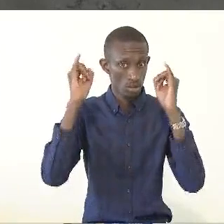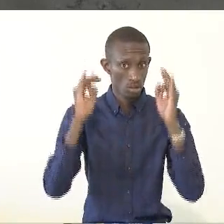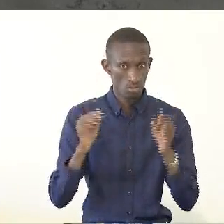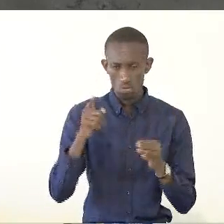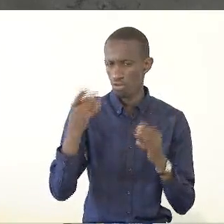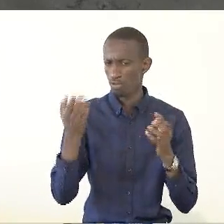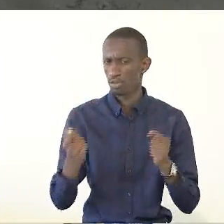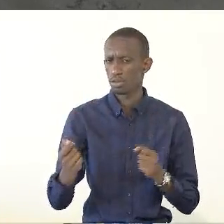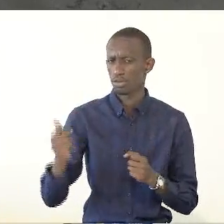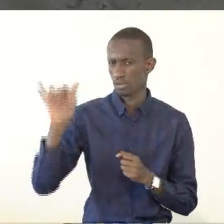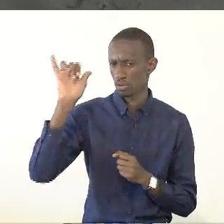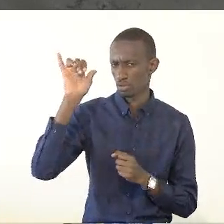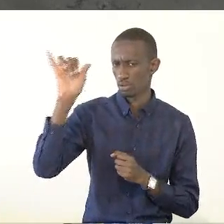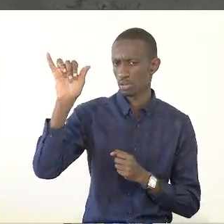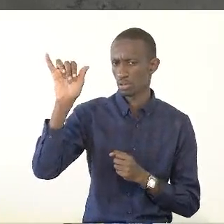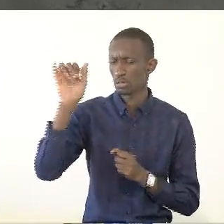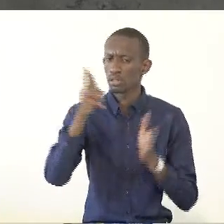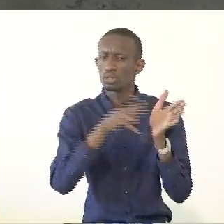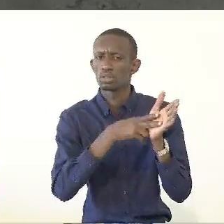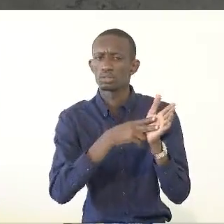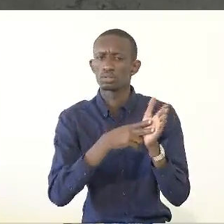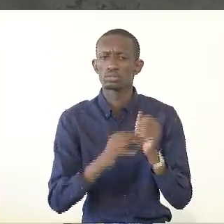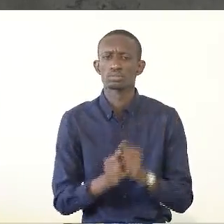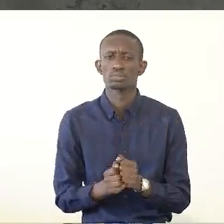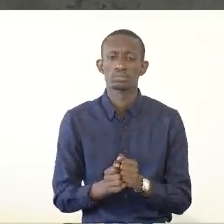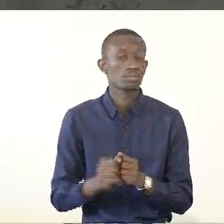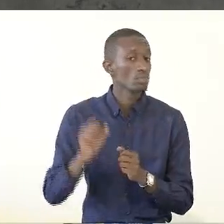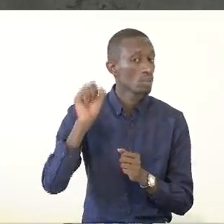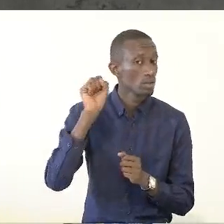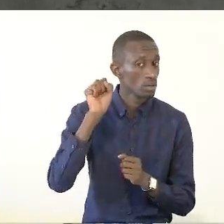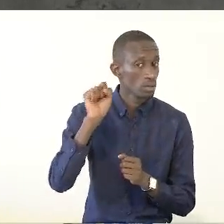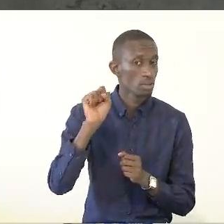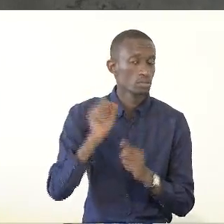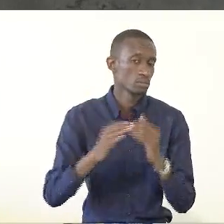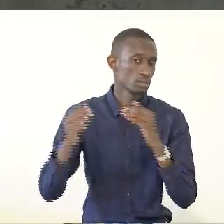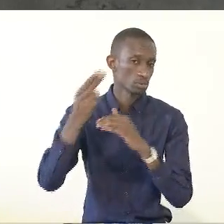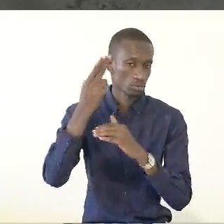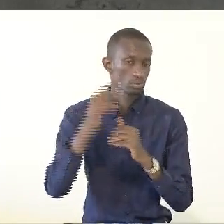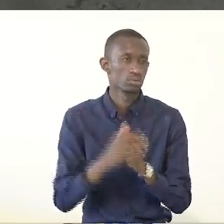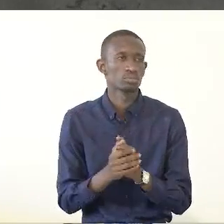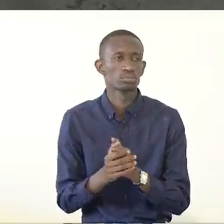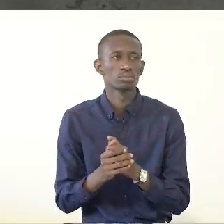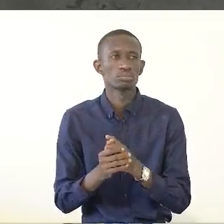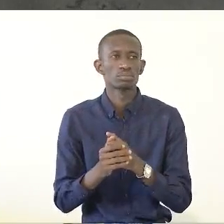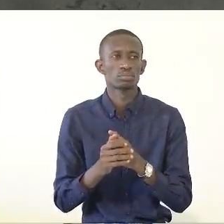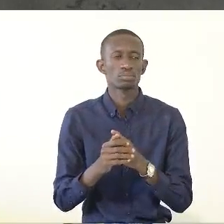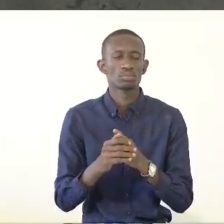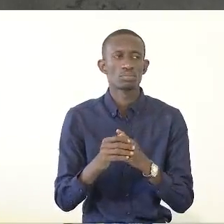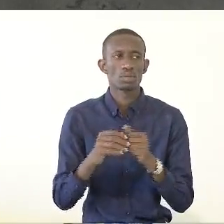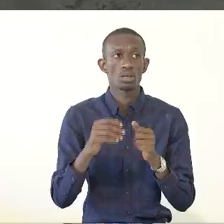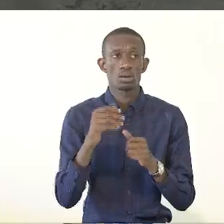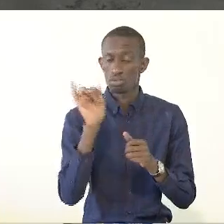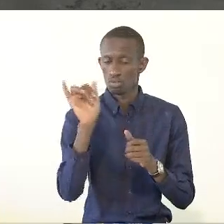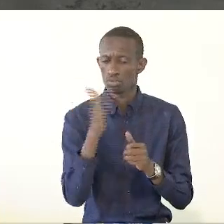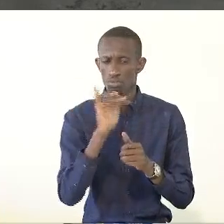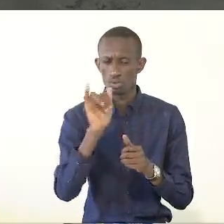to 2x squared, maybe plus 3x, maybe plus 4, whenever you have some